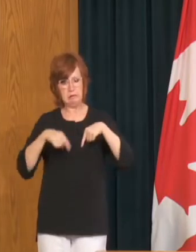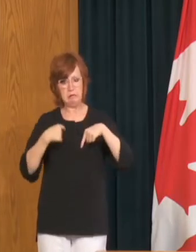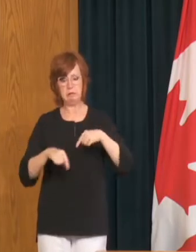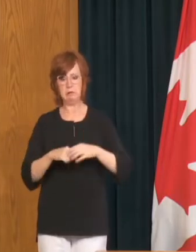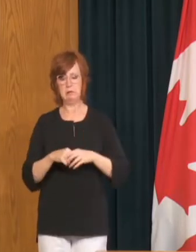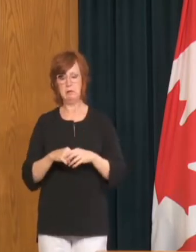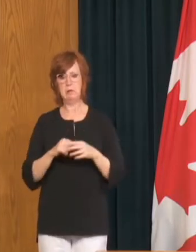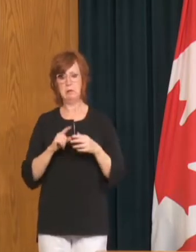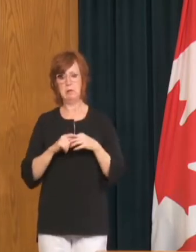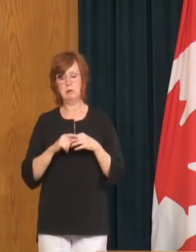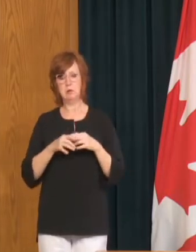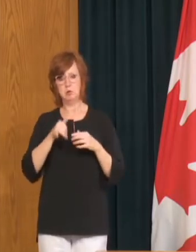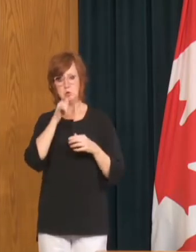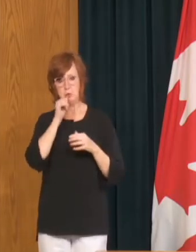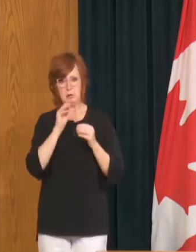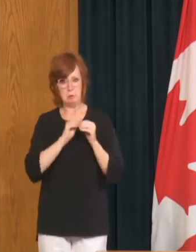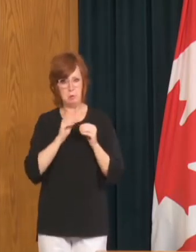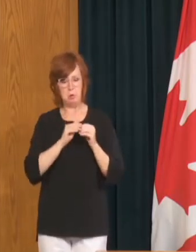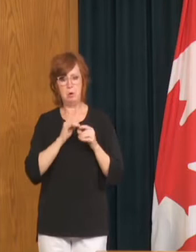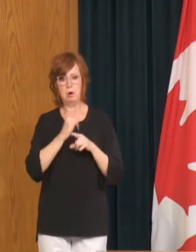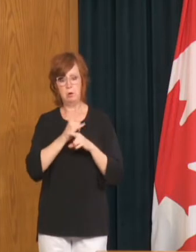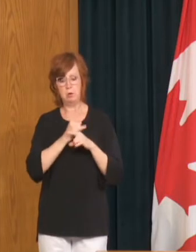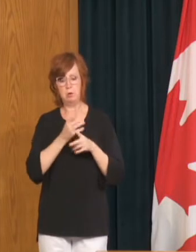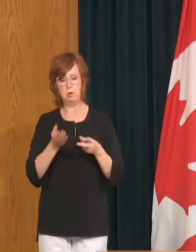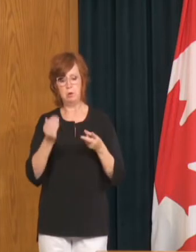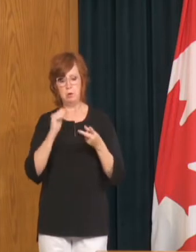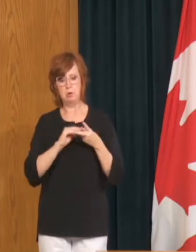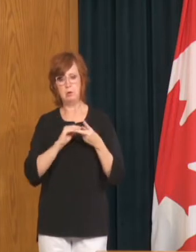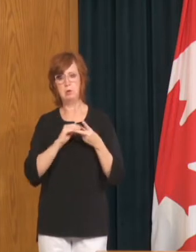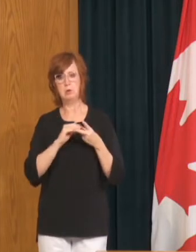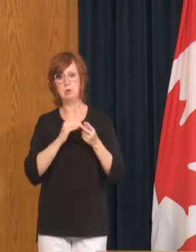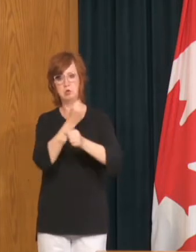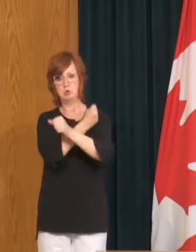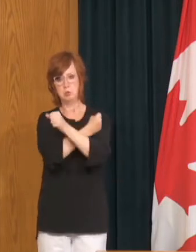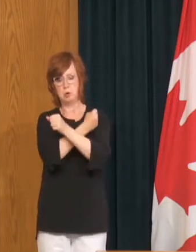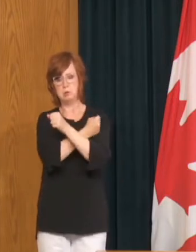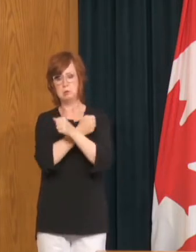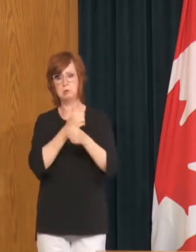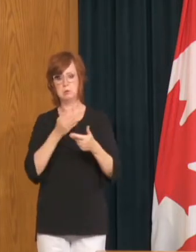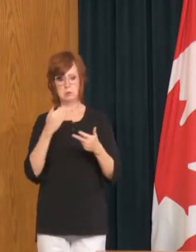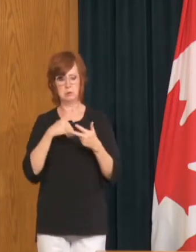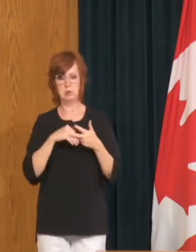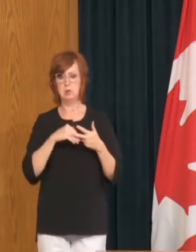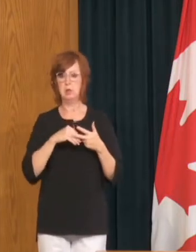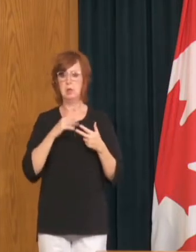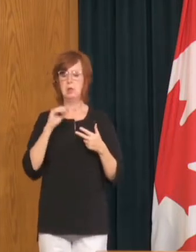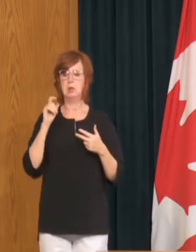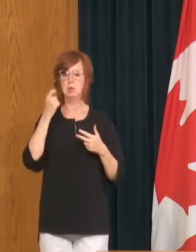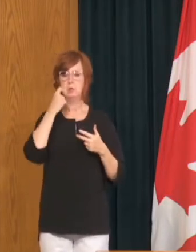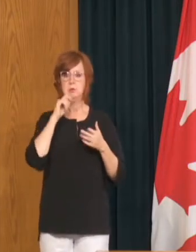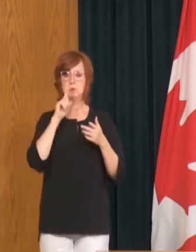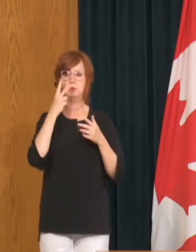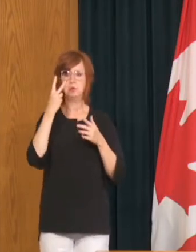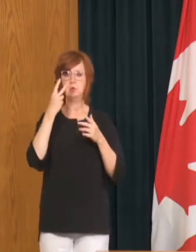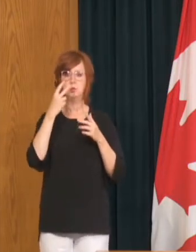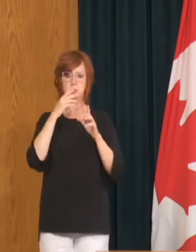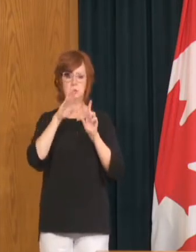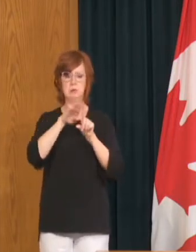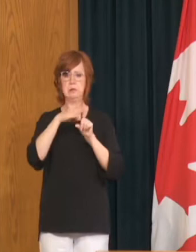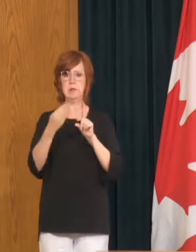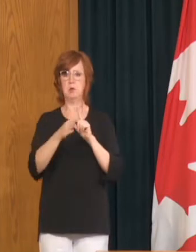including, unfortunately, overdose deaths due to illicit fentanyl. So all these challenges, I